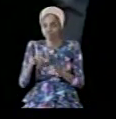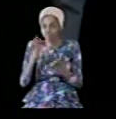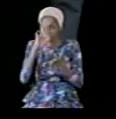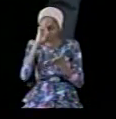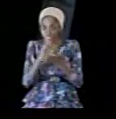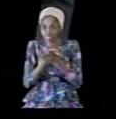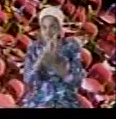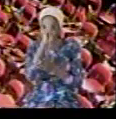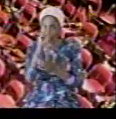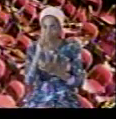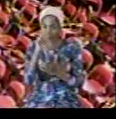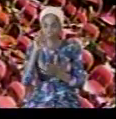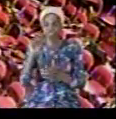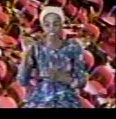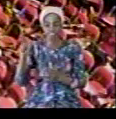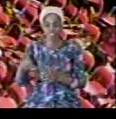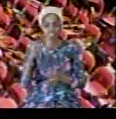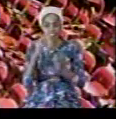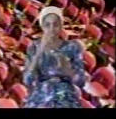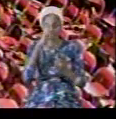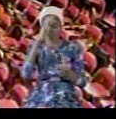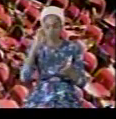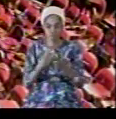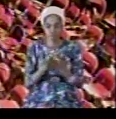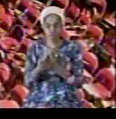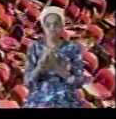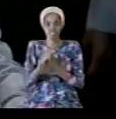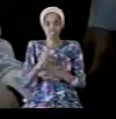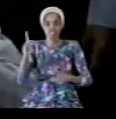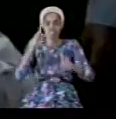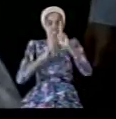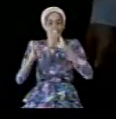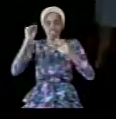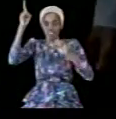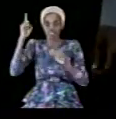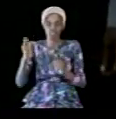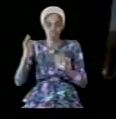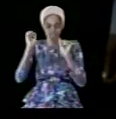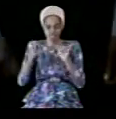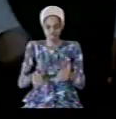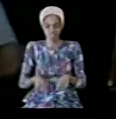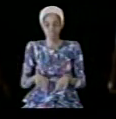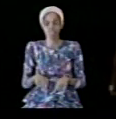with me? If you believe that, say, God can. God can.